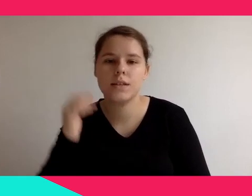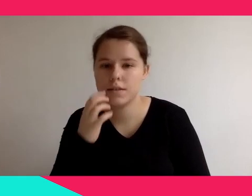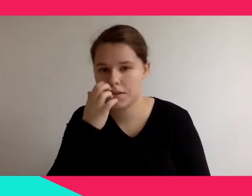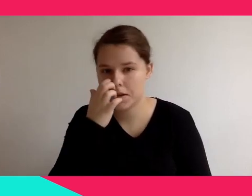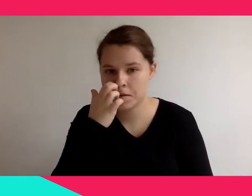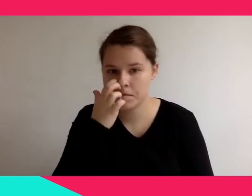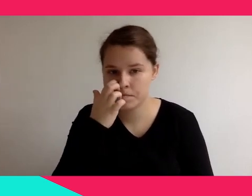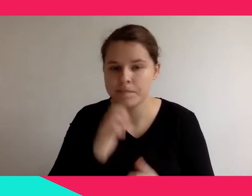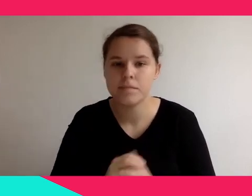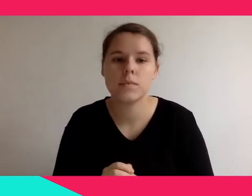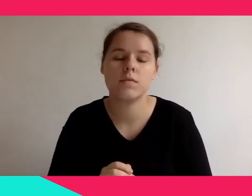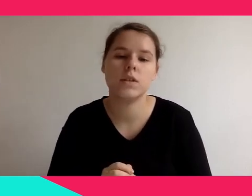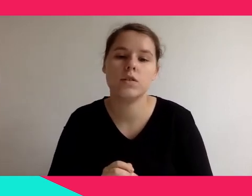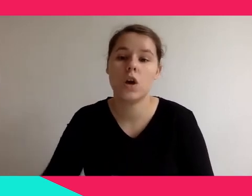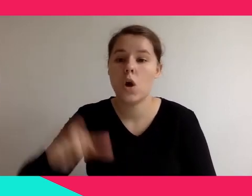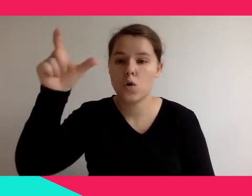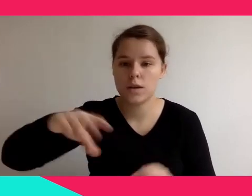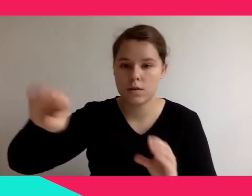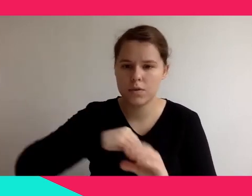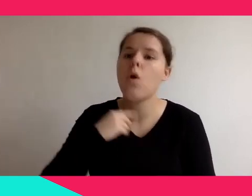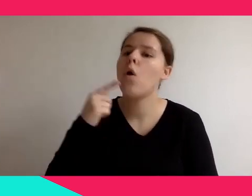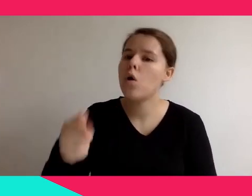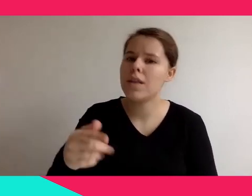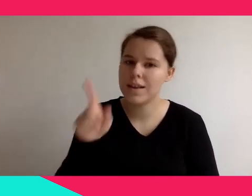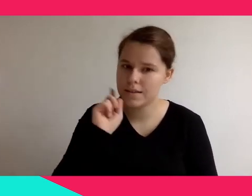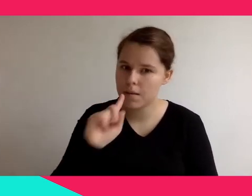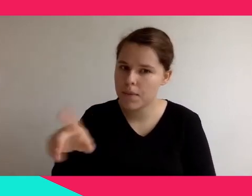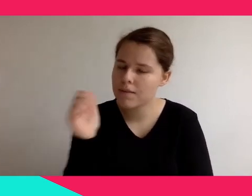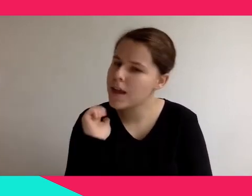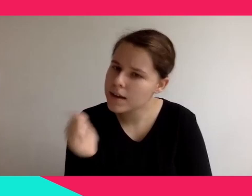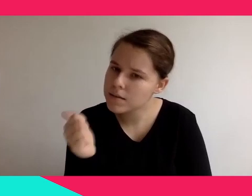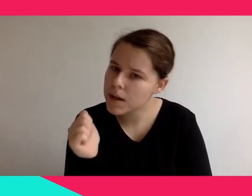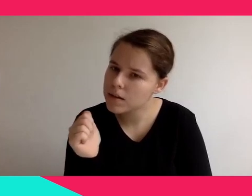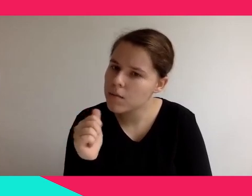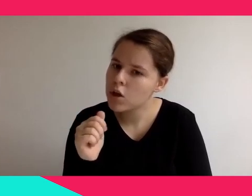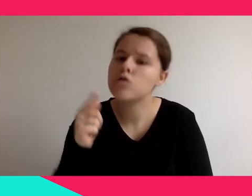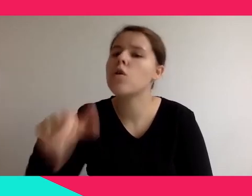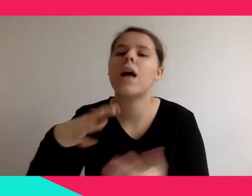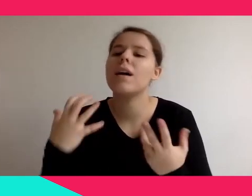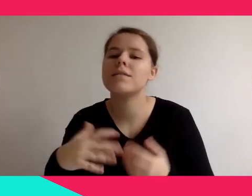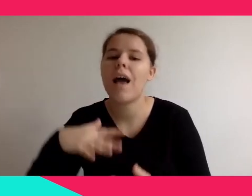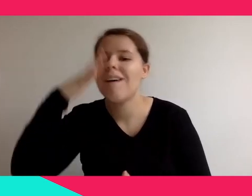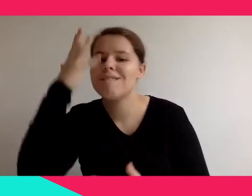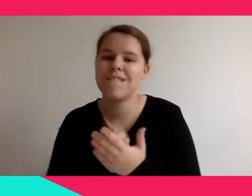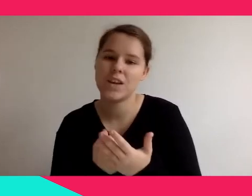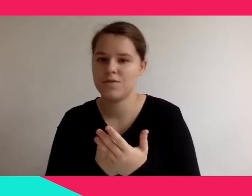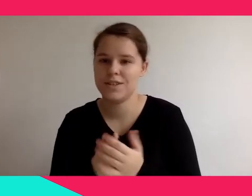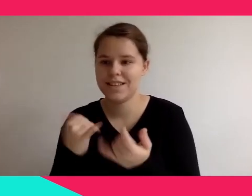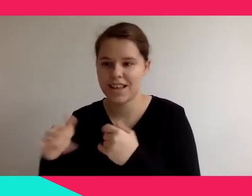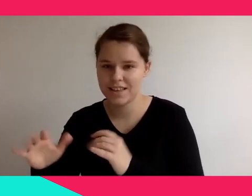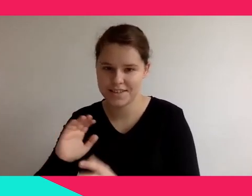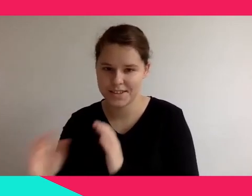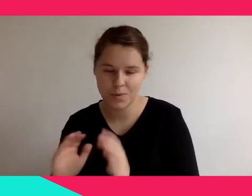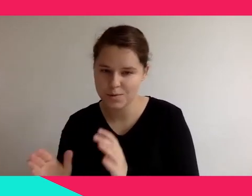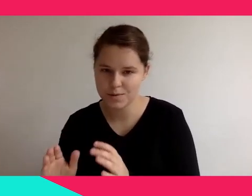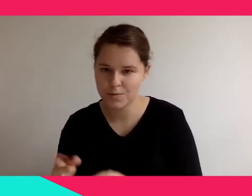We did this project in collaboration with Wikimedia Commons, and we started collaborating